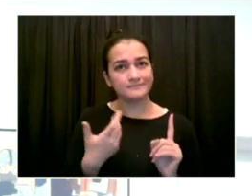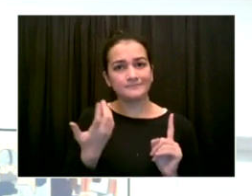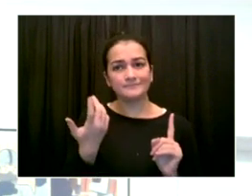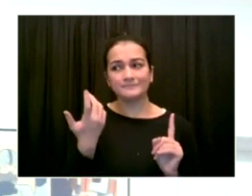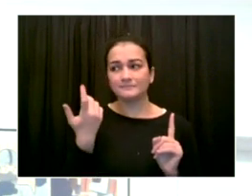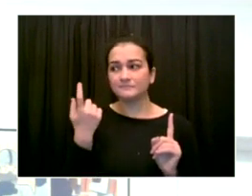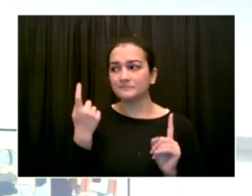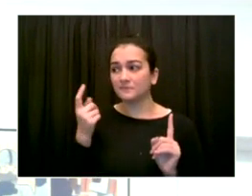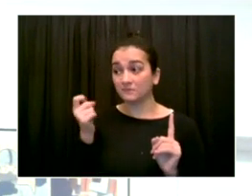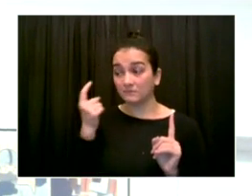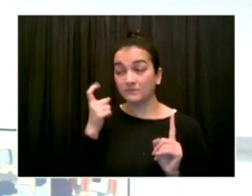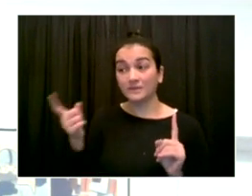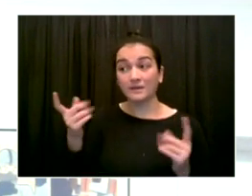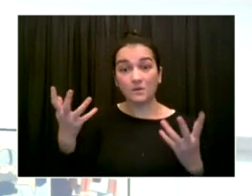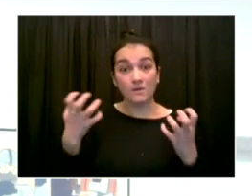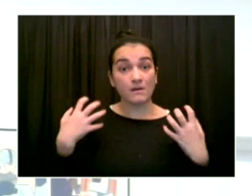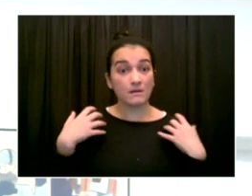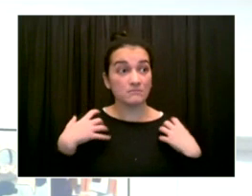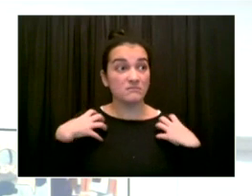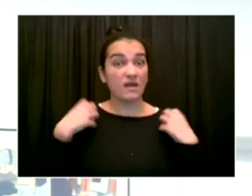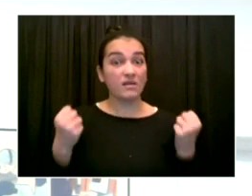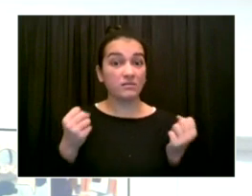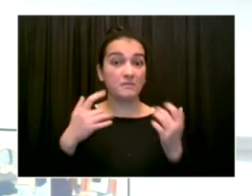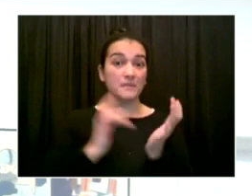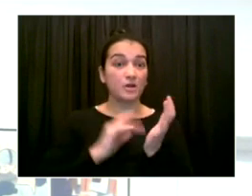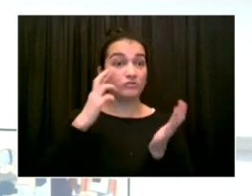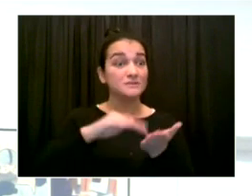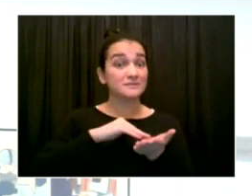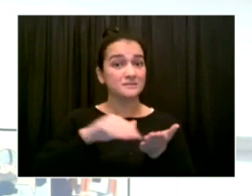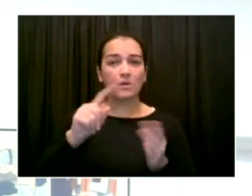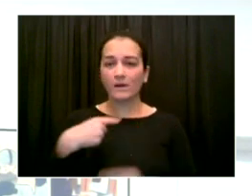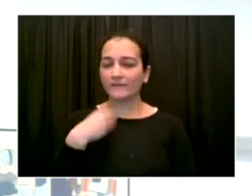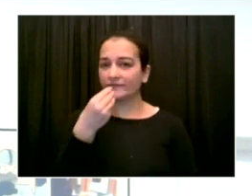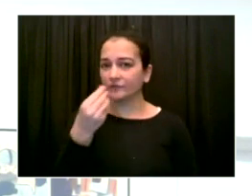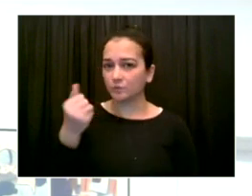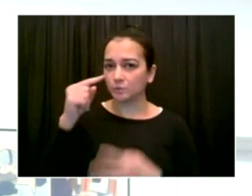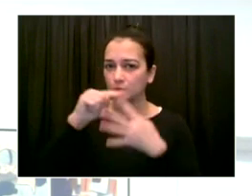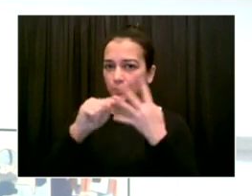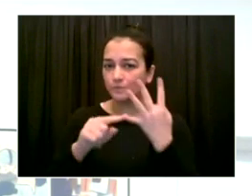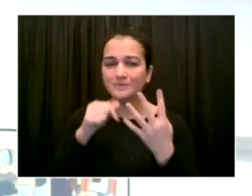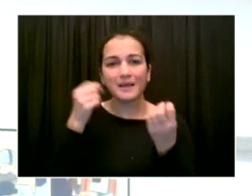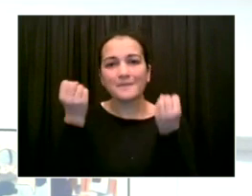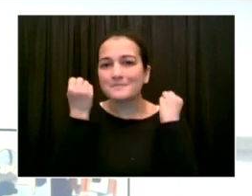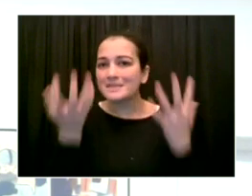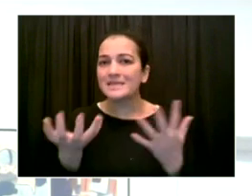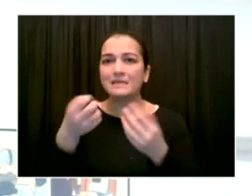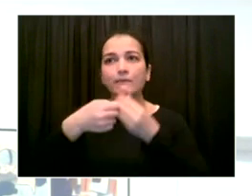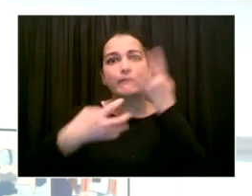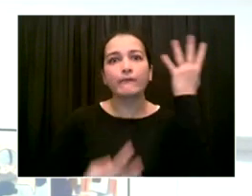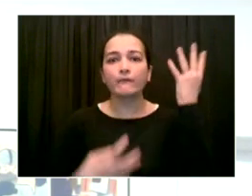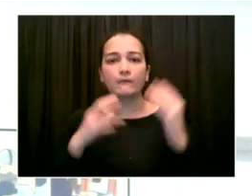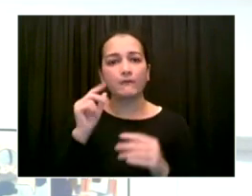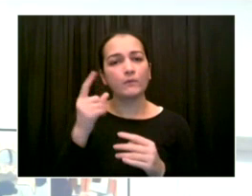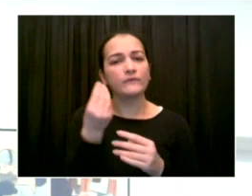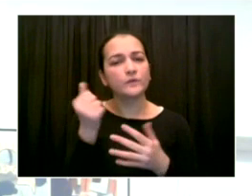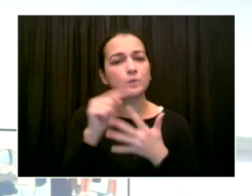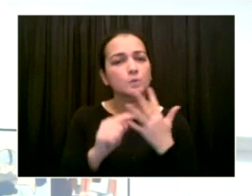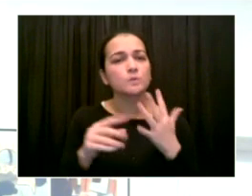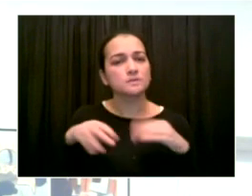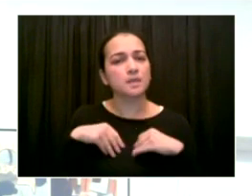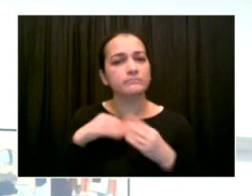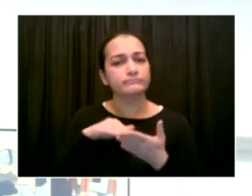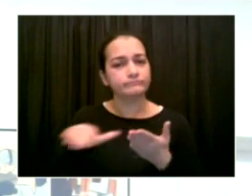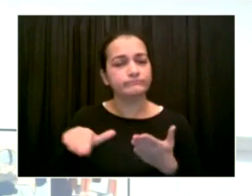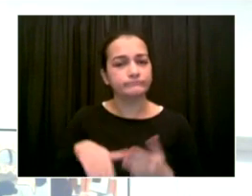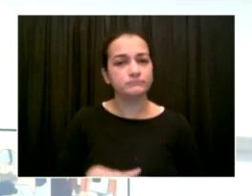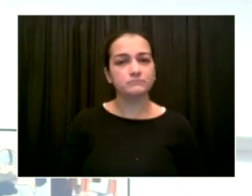held religious belief. So, so the overall sense is that, as the mayor has said,